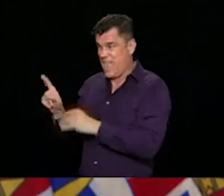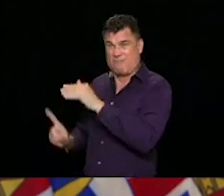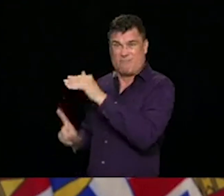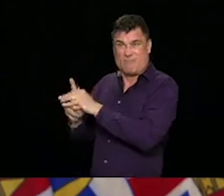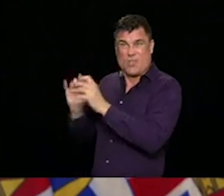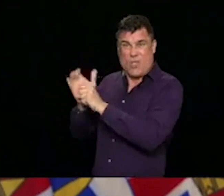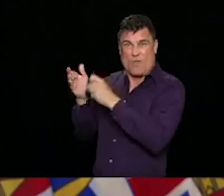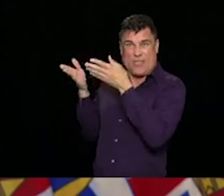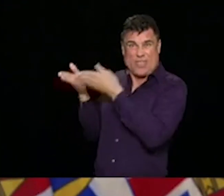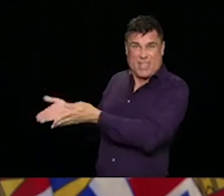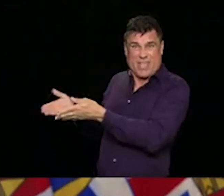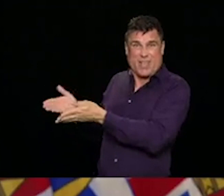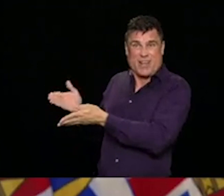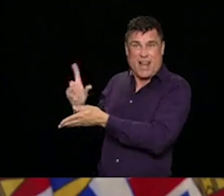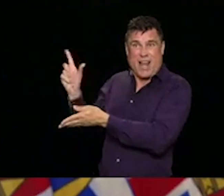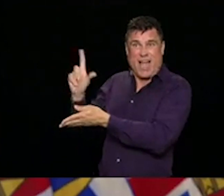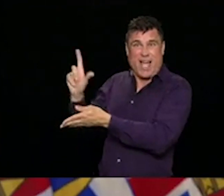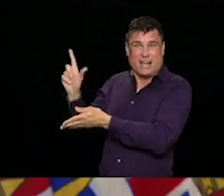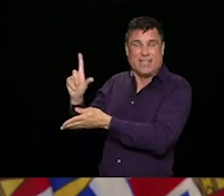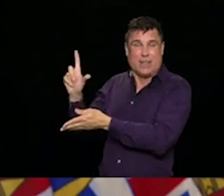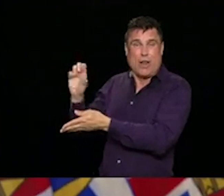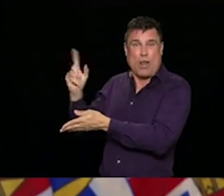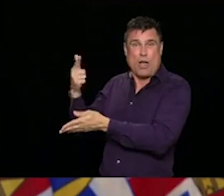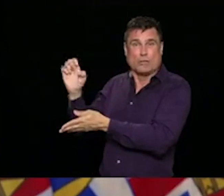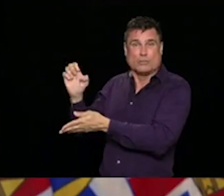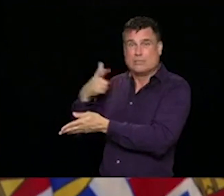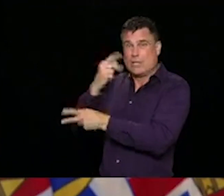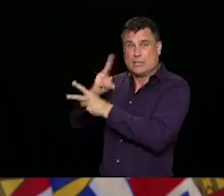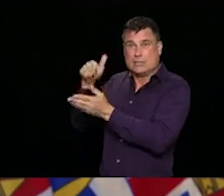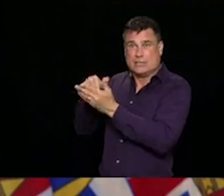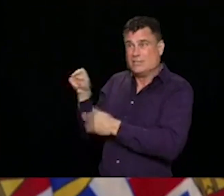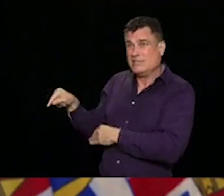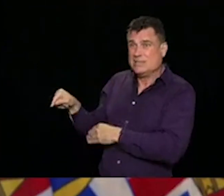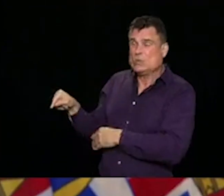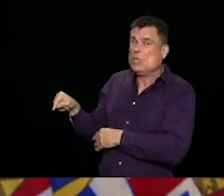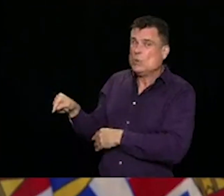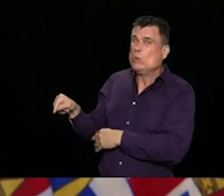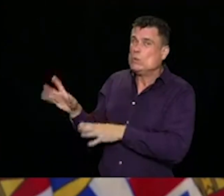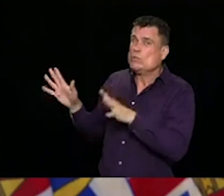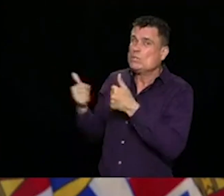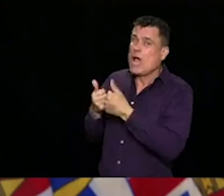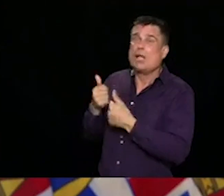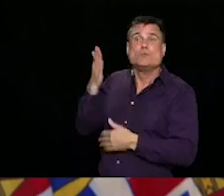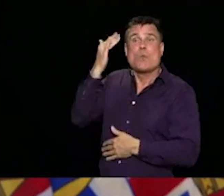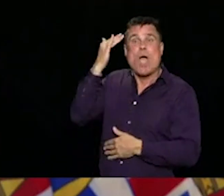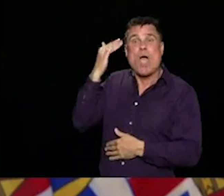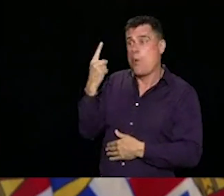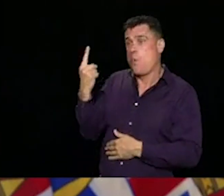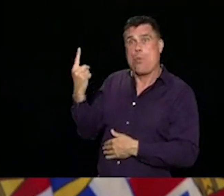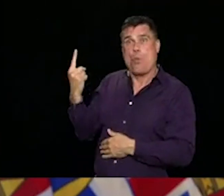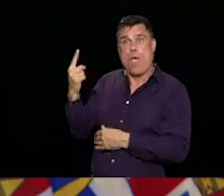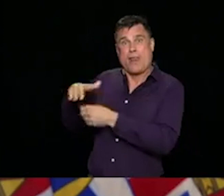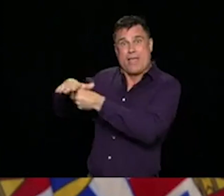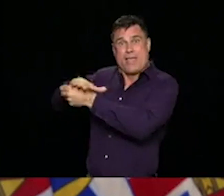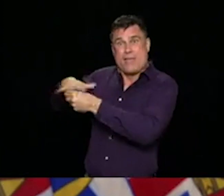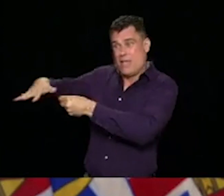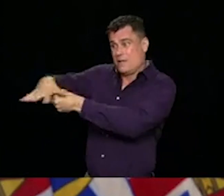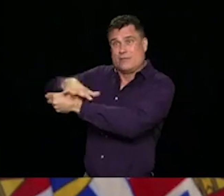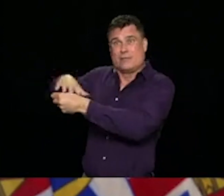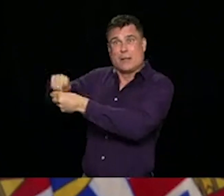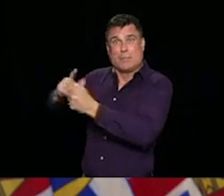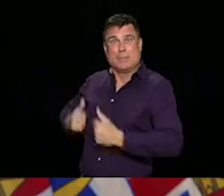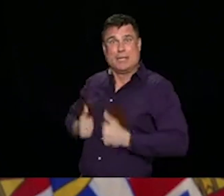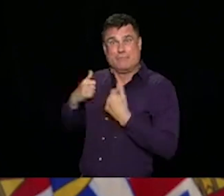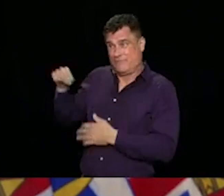this before. One of the most affected units is a dementia unit, and we know that it's incredibly challenging